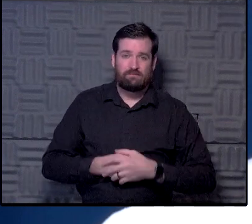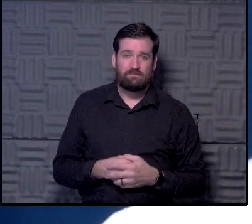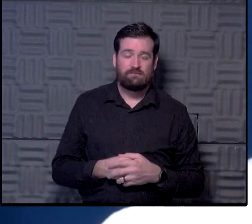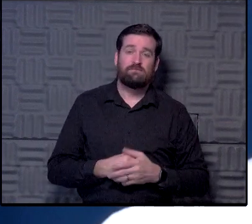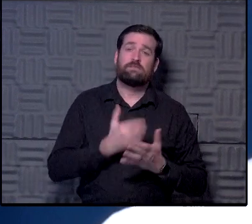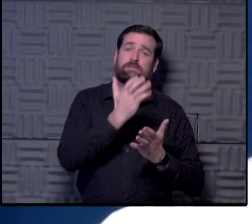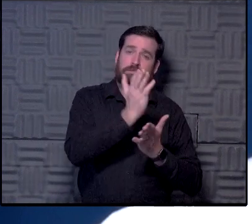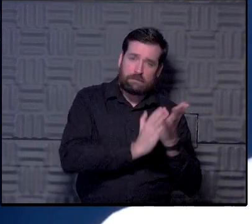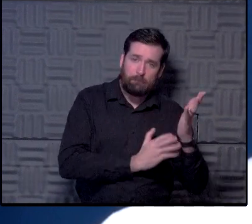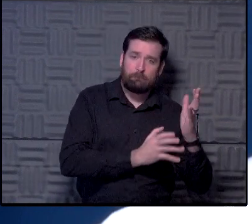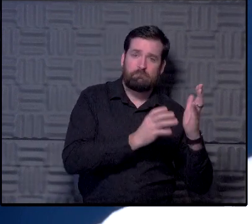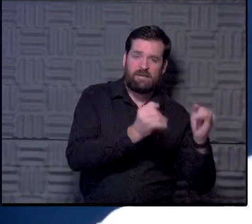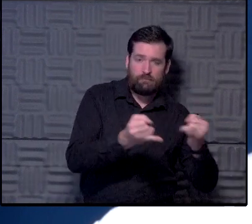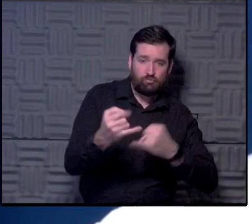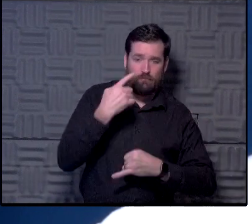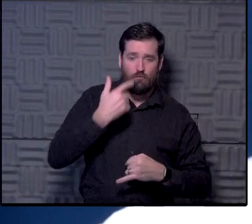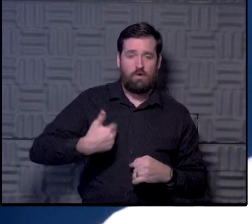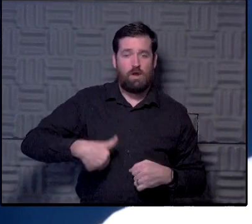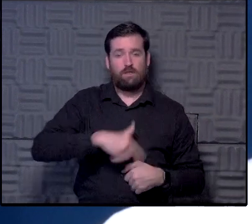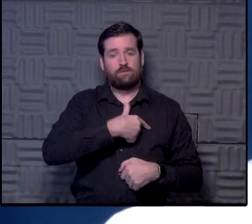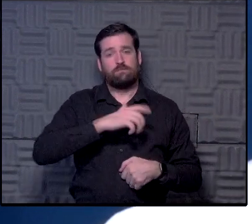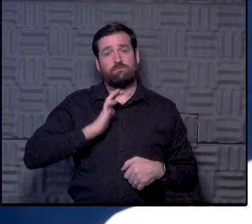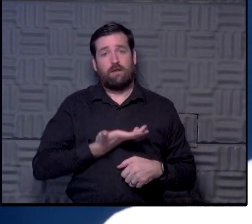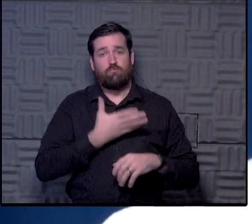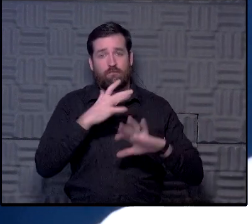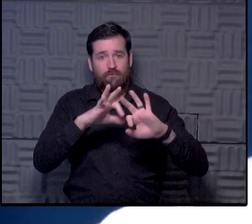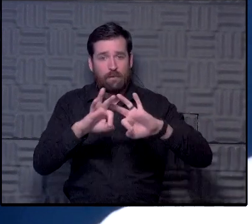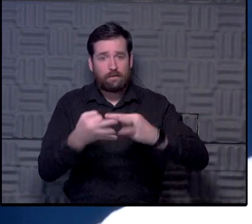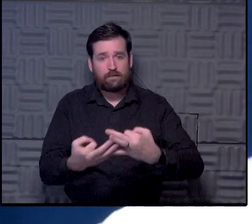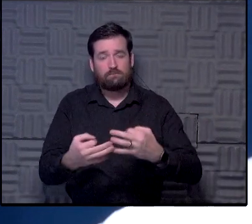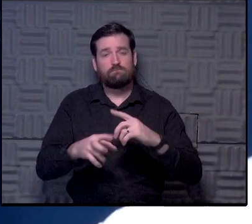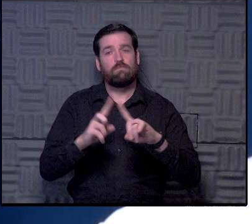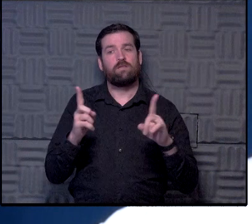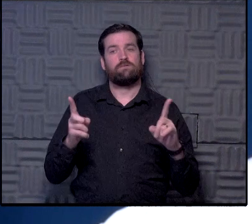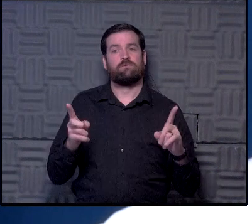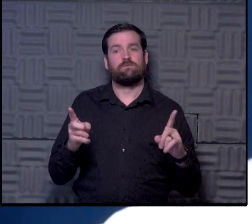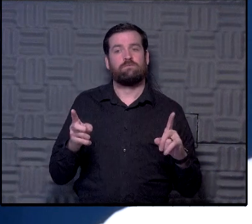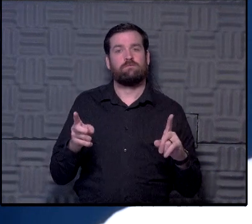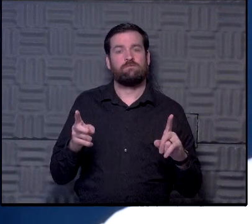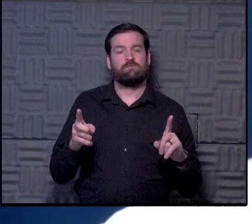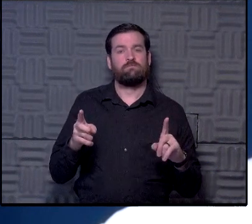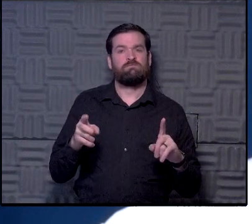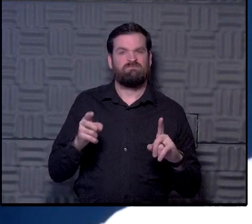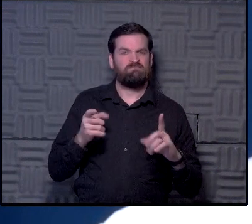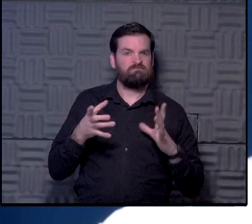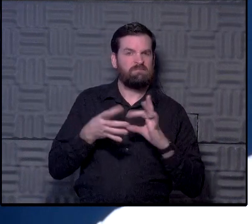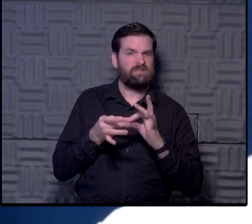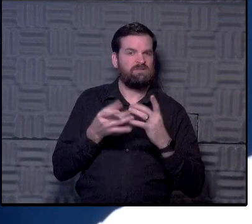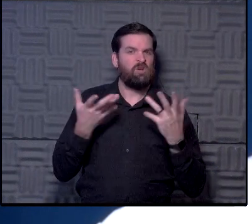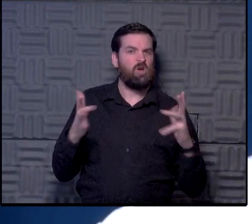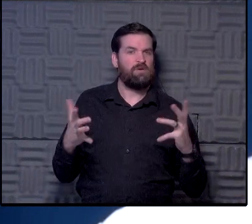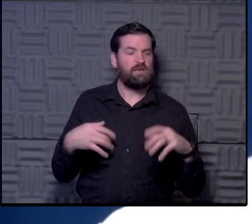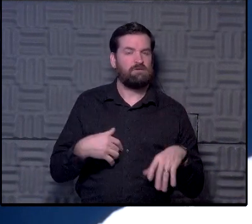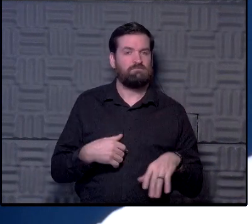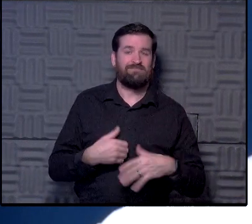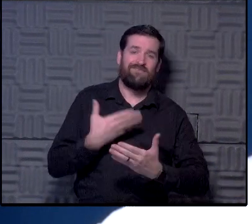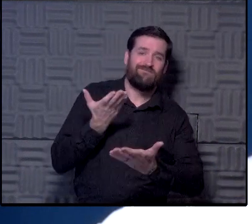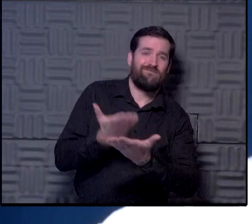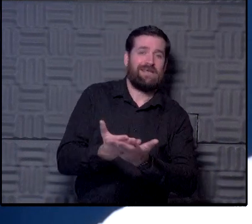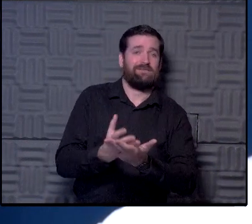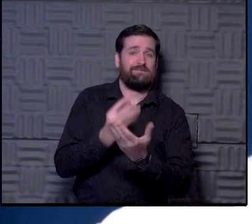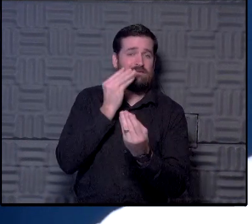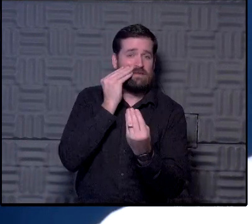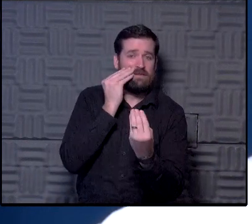that is individual for us or even for our family, I think we've hit on today already that the facts, the